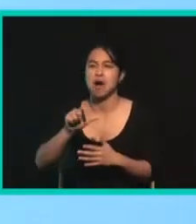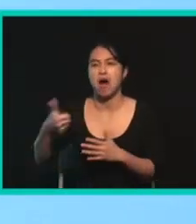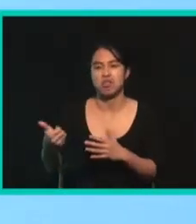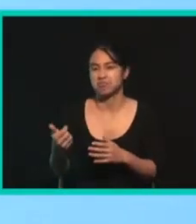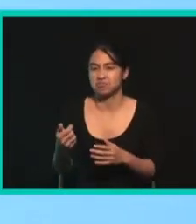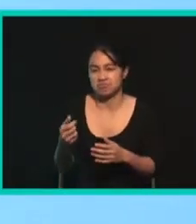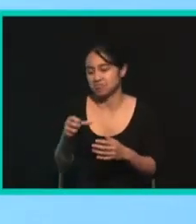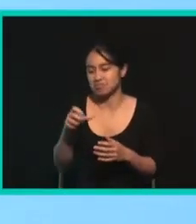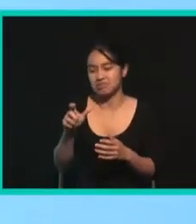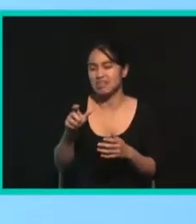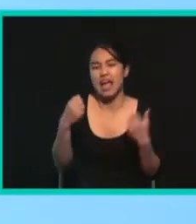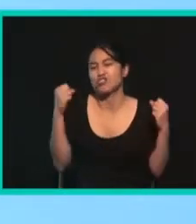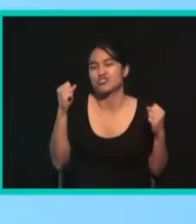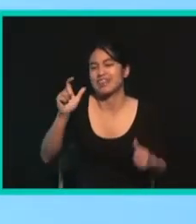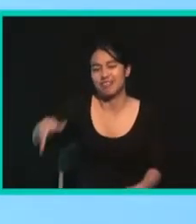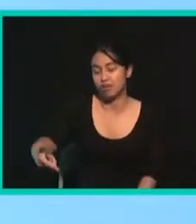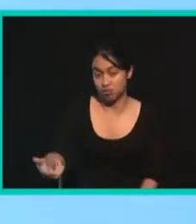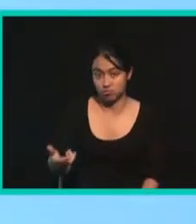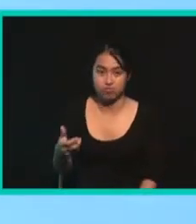more important.